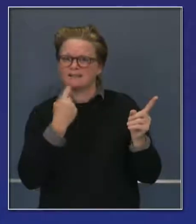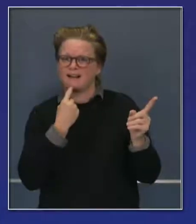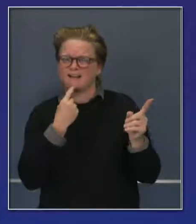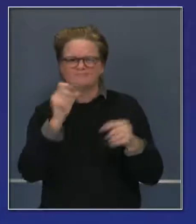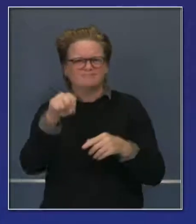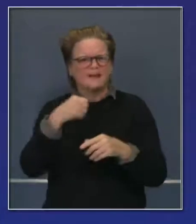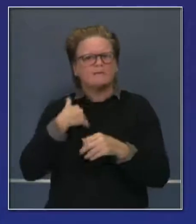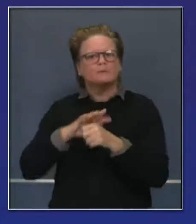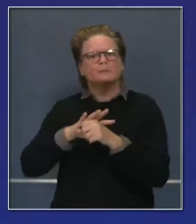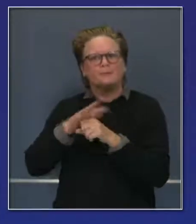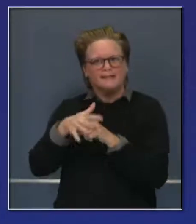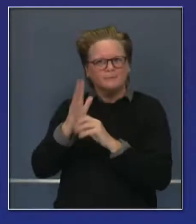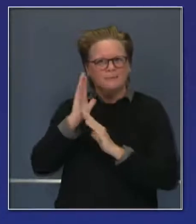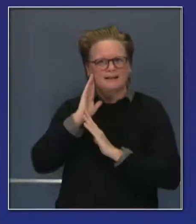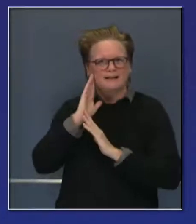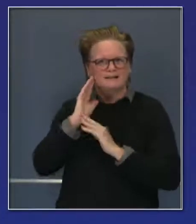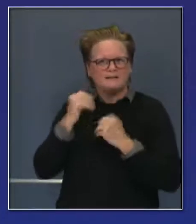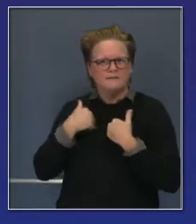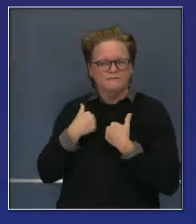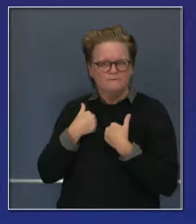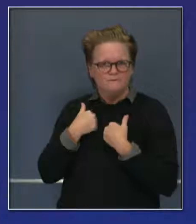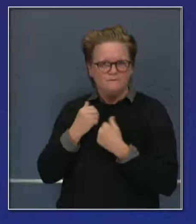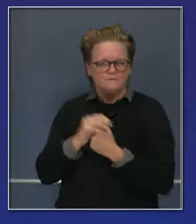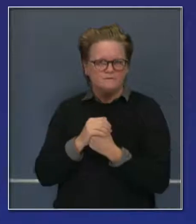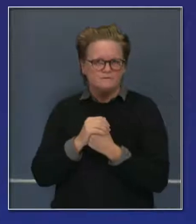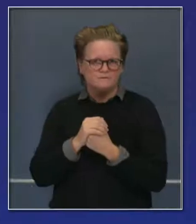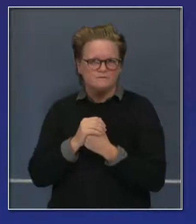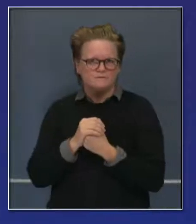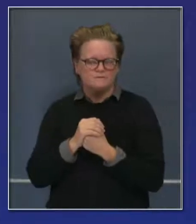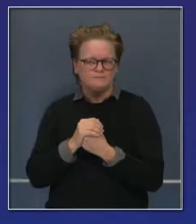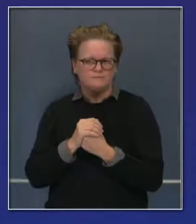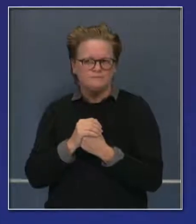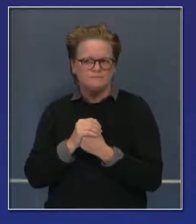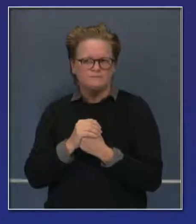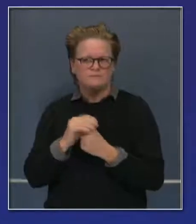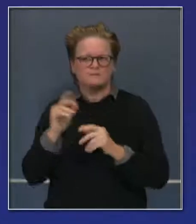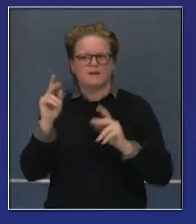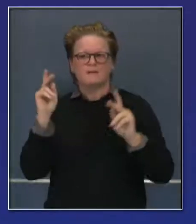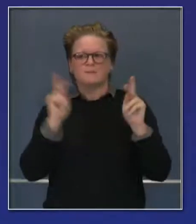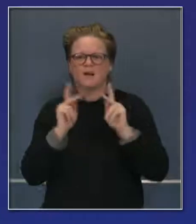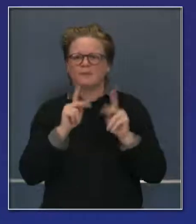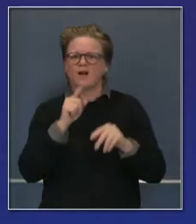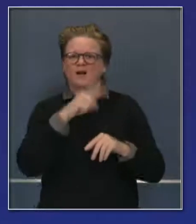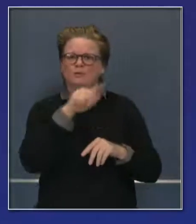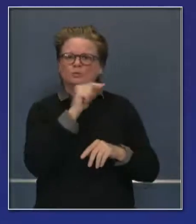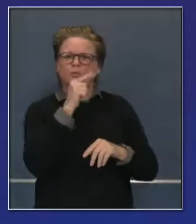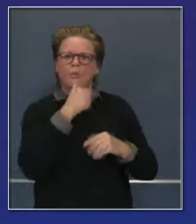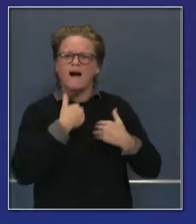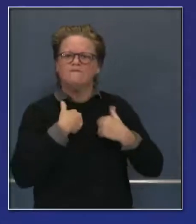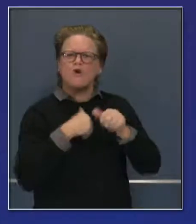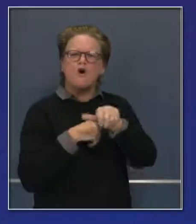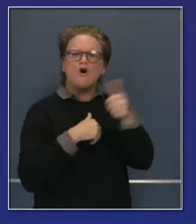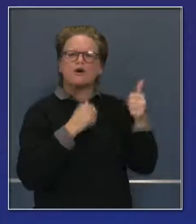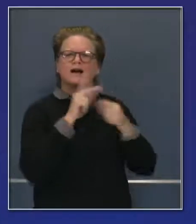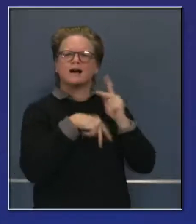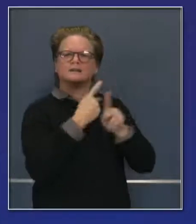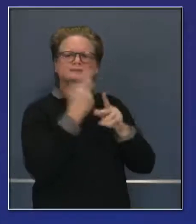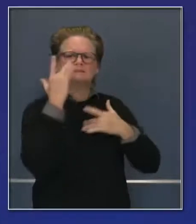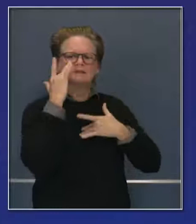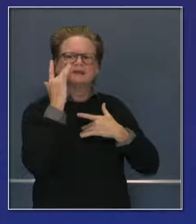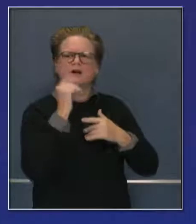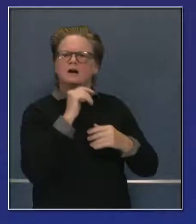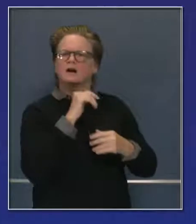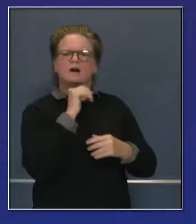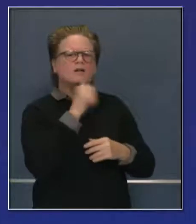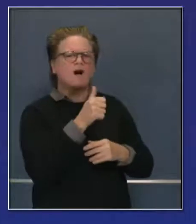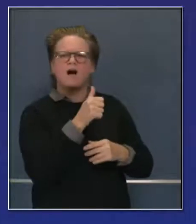of people with cancer, diabetes, HIV. Get covered, stay covered, because you don't know what you're going to get sick with. California's going to have your back. We want